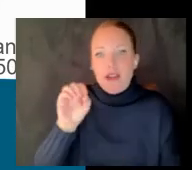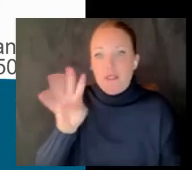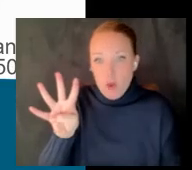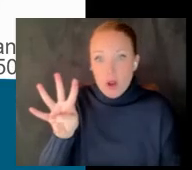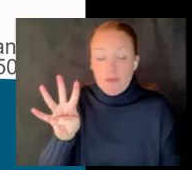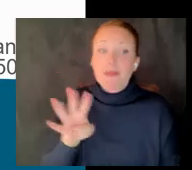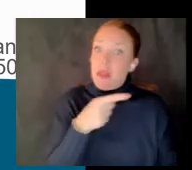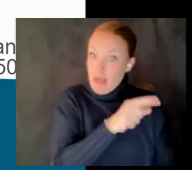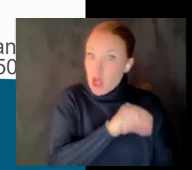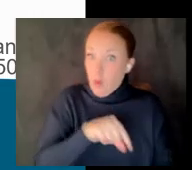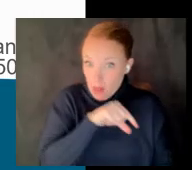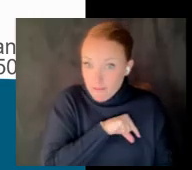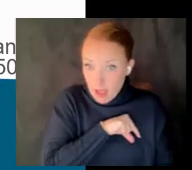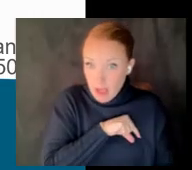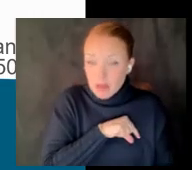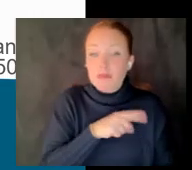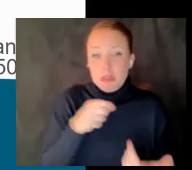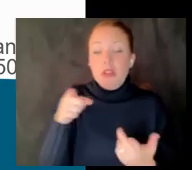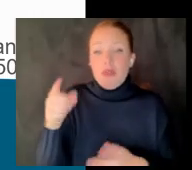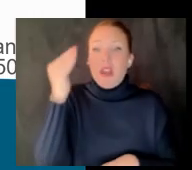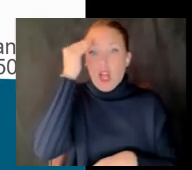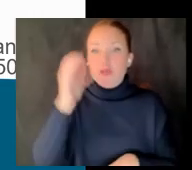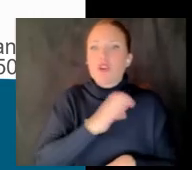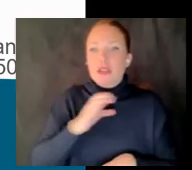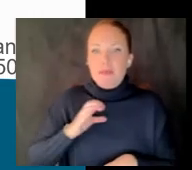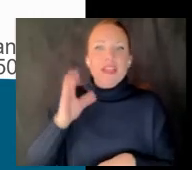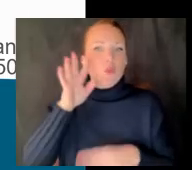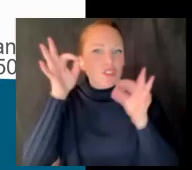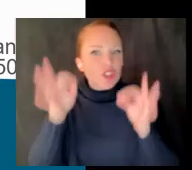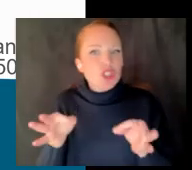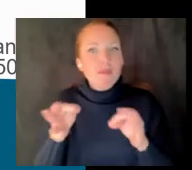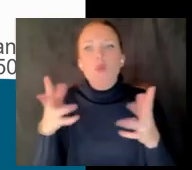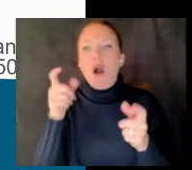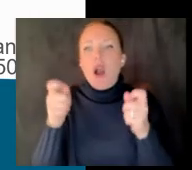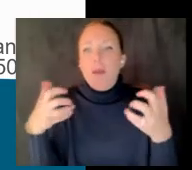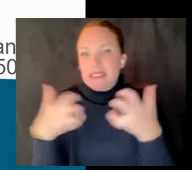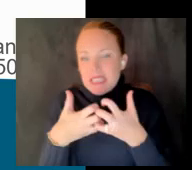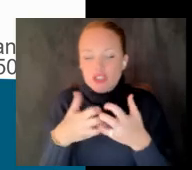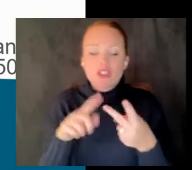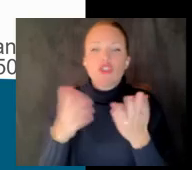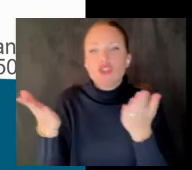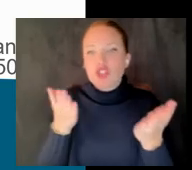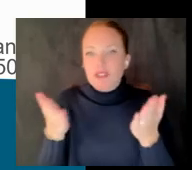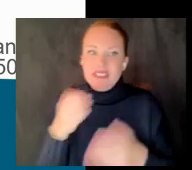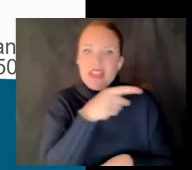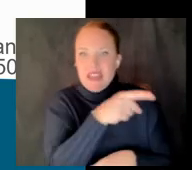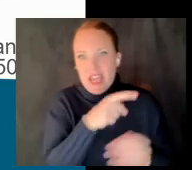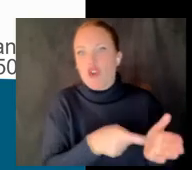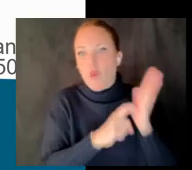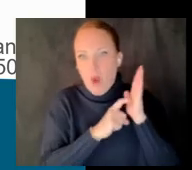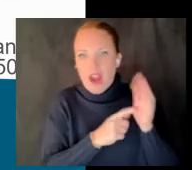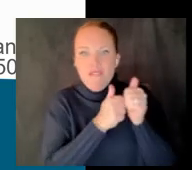found eligible, the Section 504 knowledgeable committee would then determine what accommodations and/or services that the student required based on